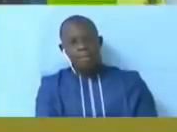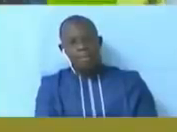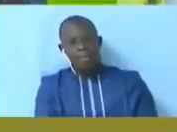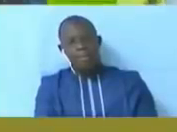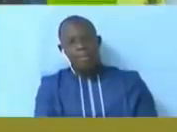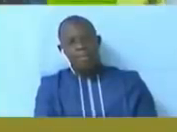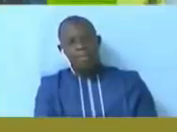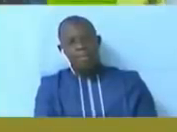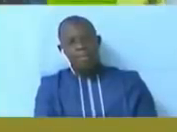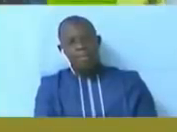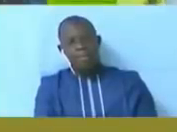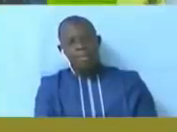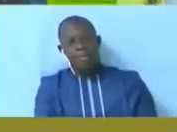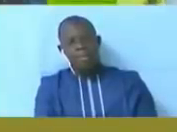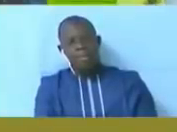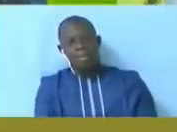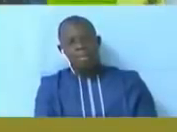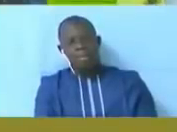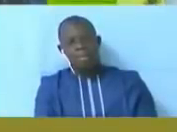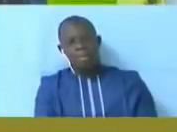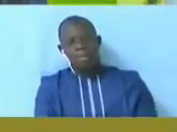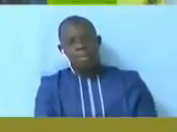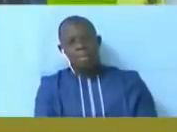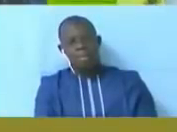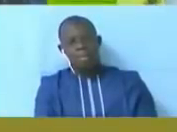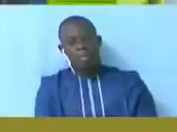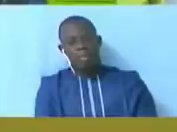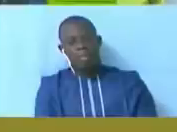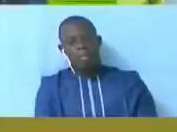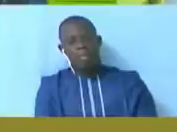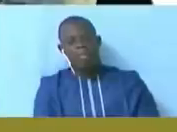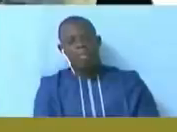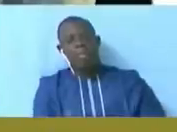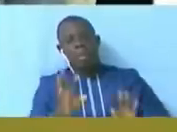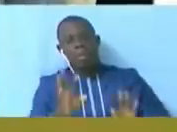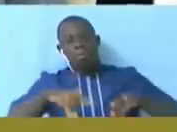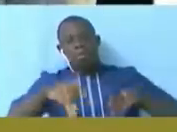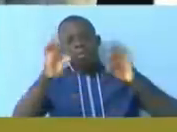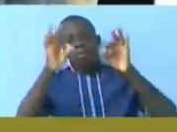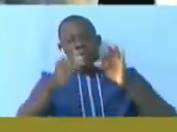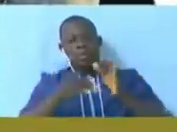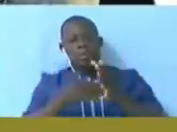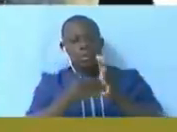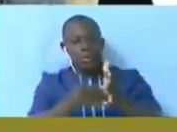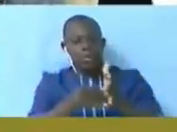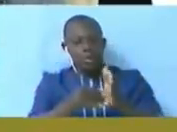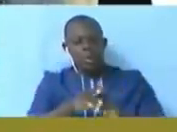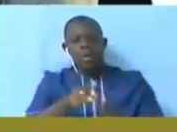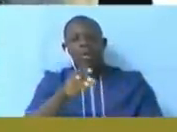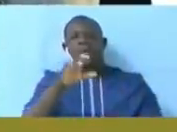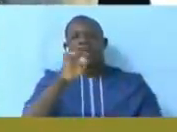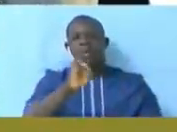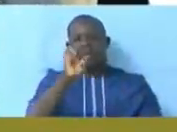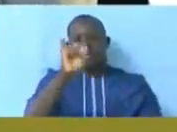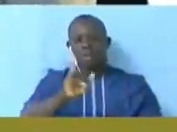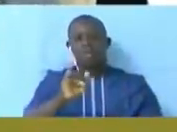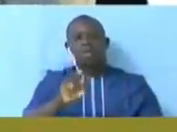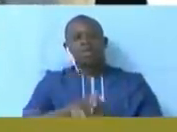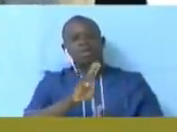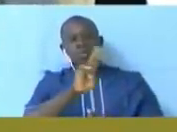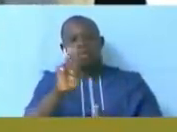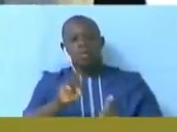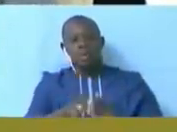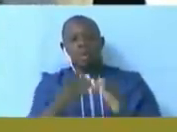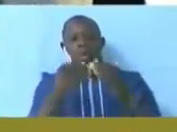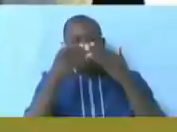shower Mr. Touré with lots of praises about bravery. imam